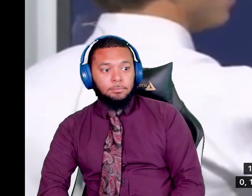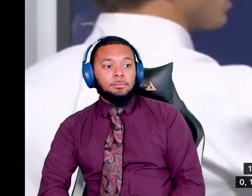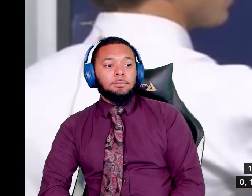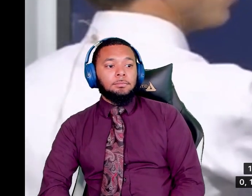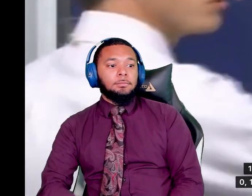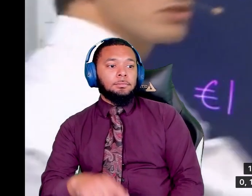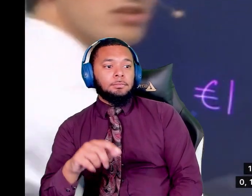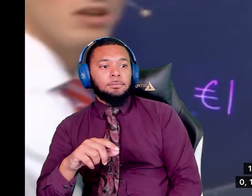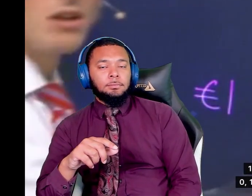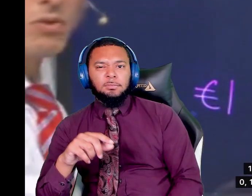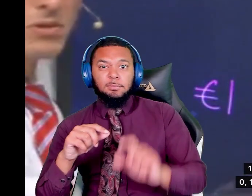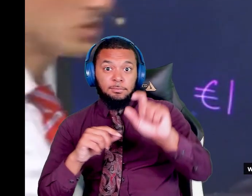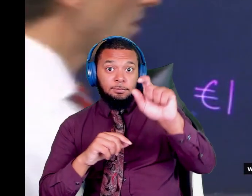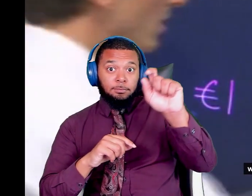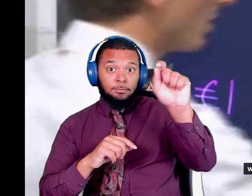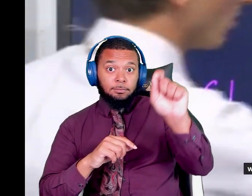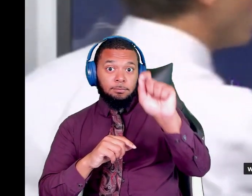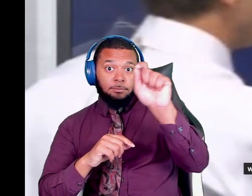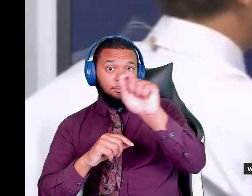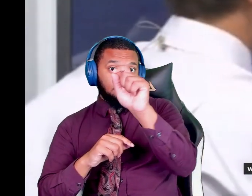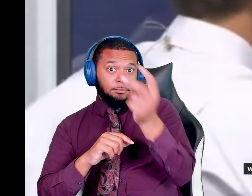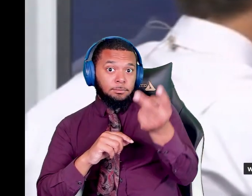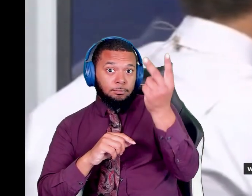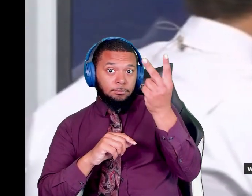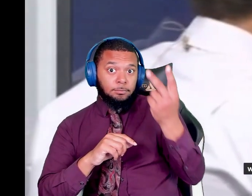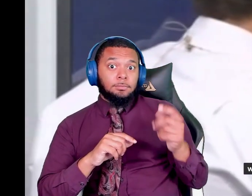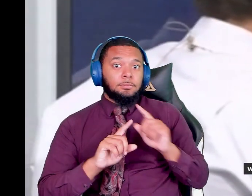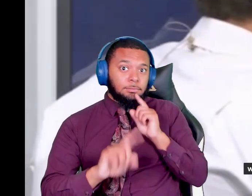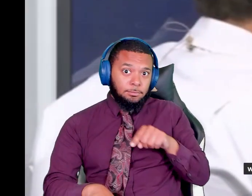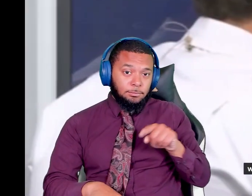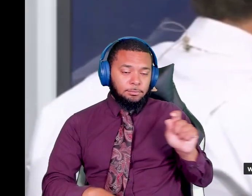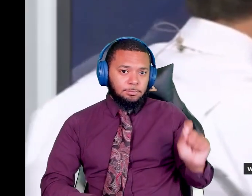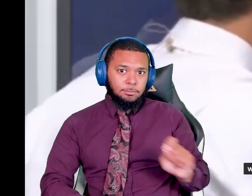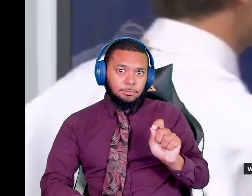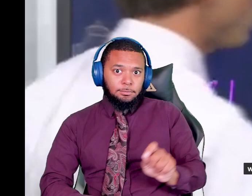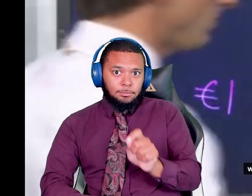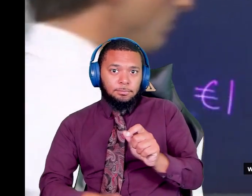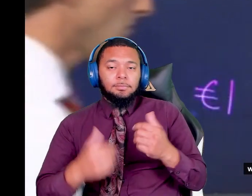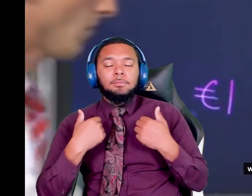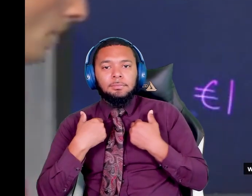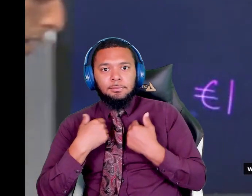20. There were 2 decimals when we started. There will be 2 decimals at the end.